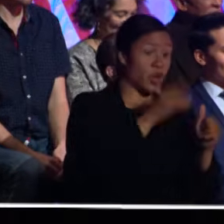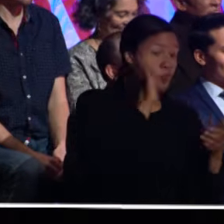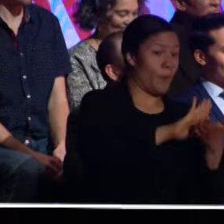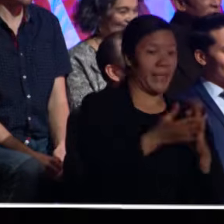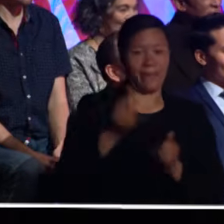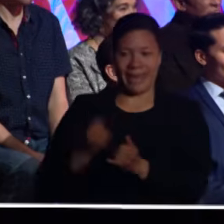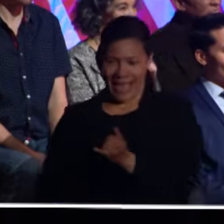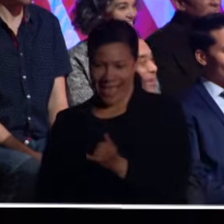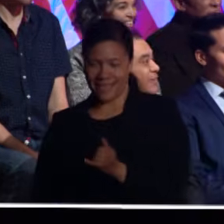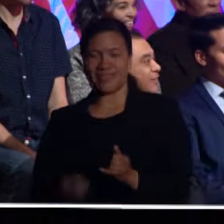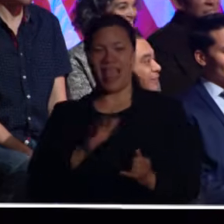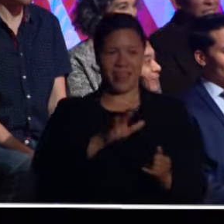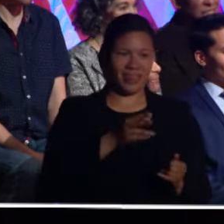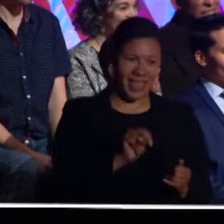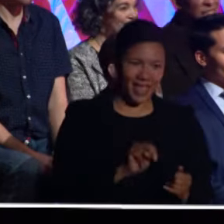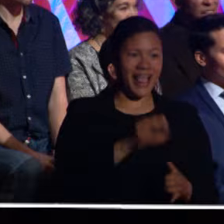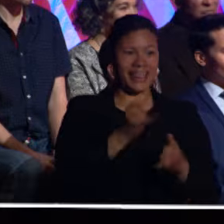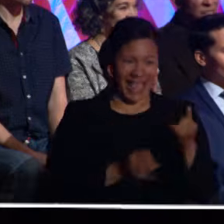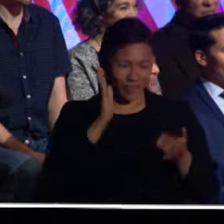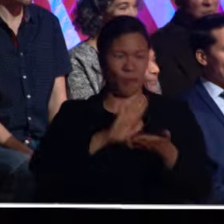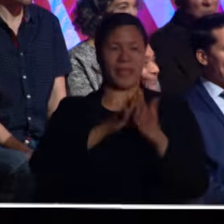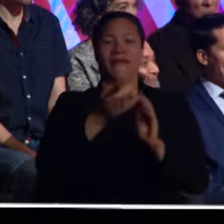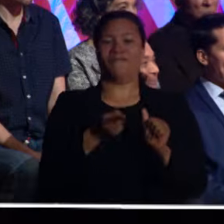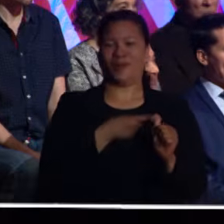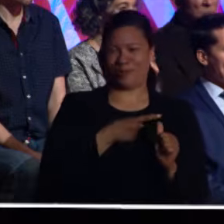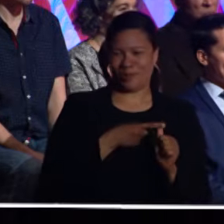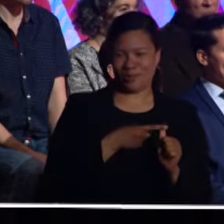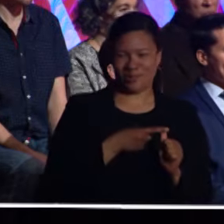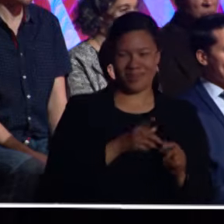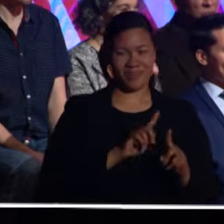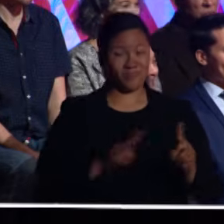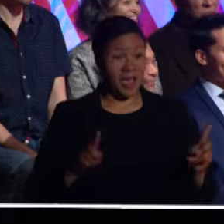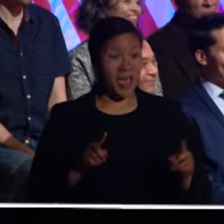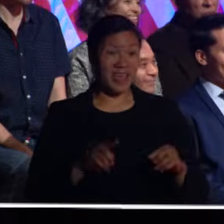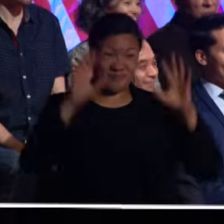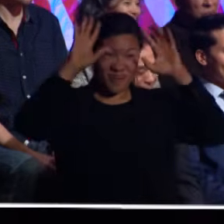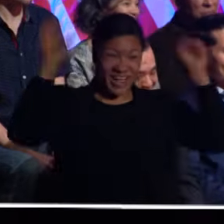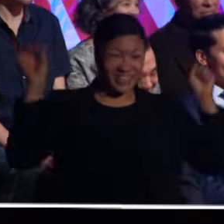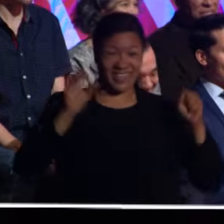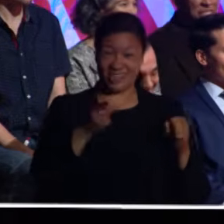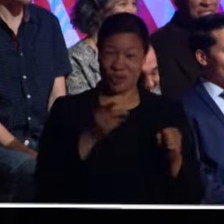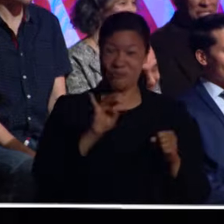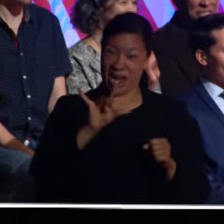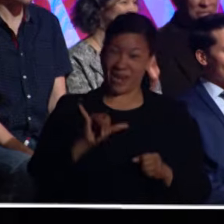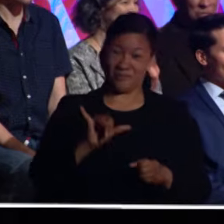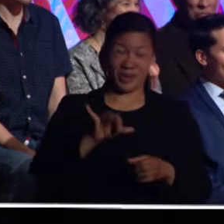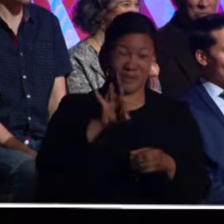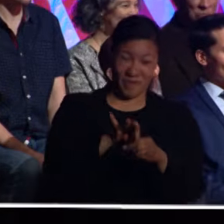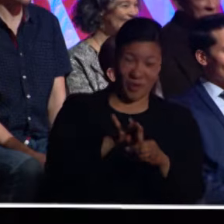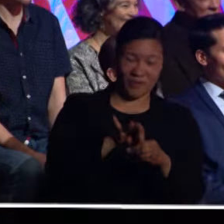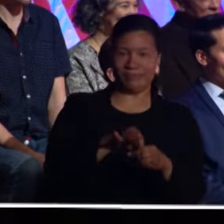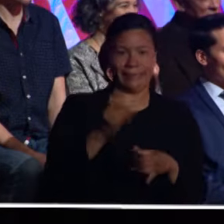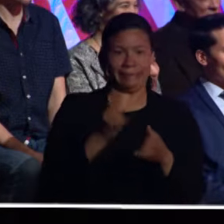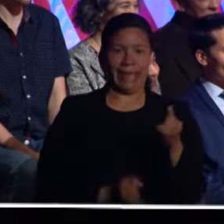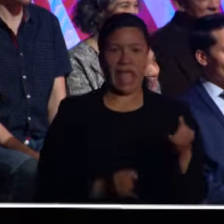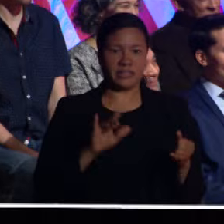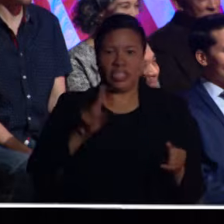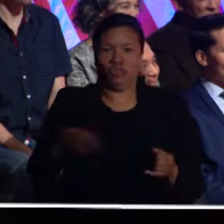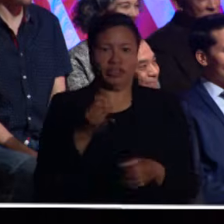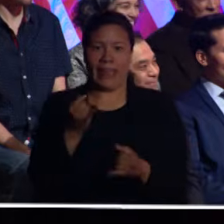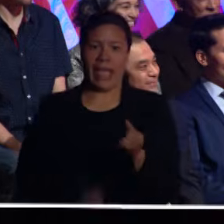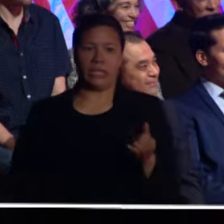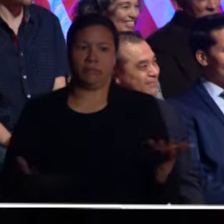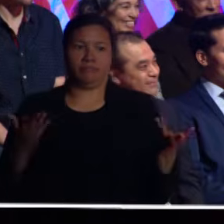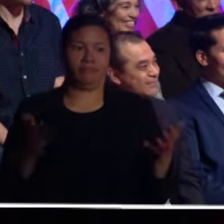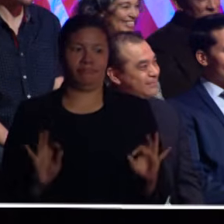But in the presidential primaries, the last, well, they're just last. So tonight, I call on the council to help